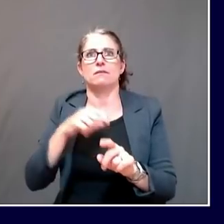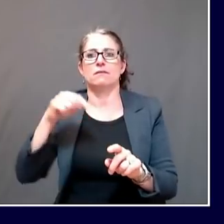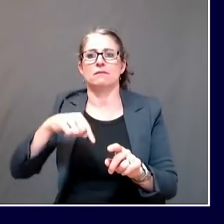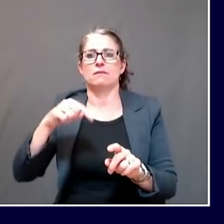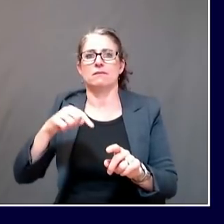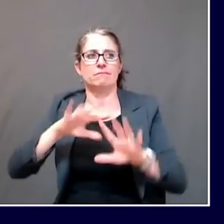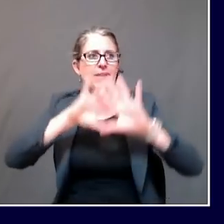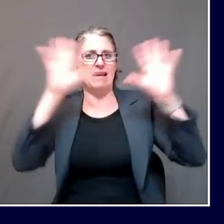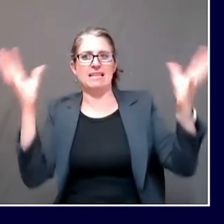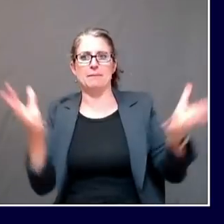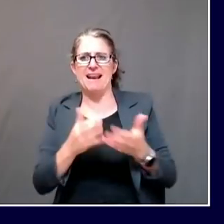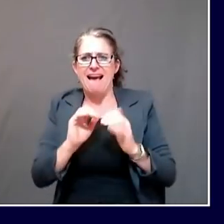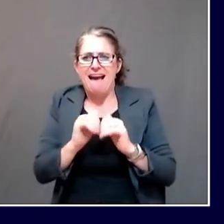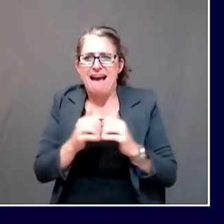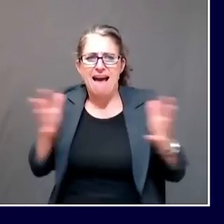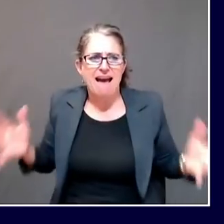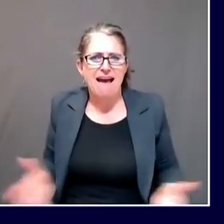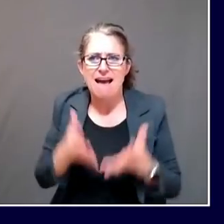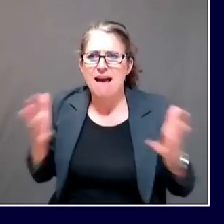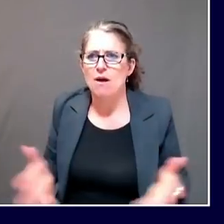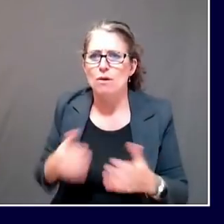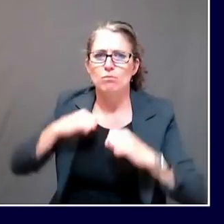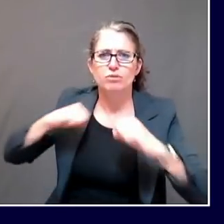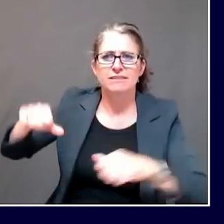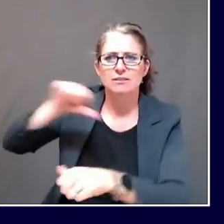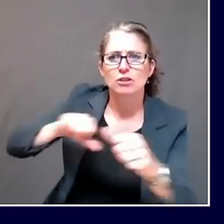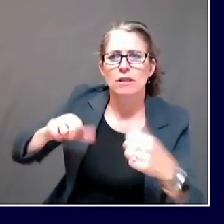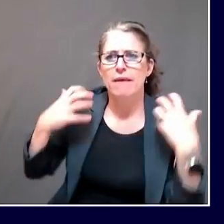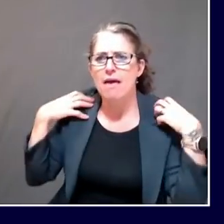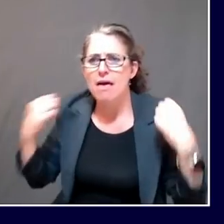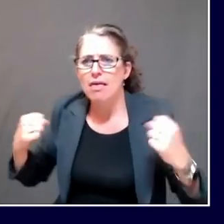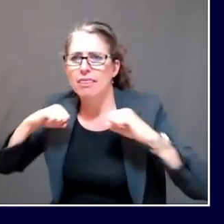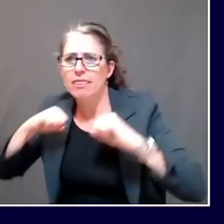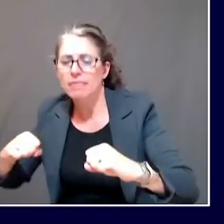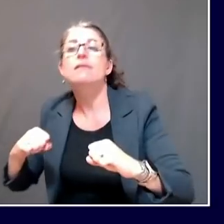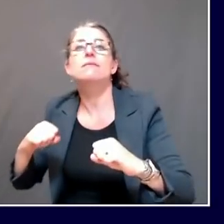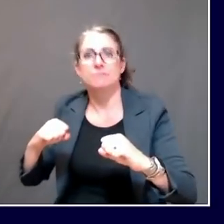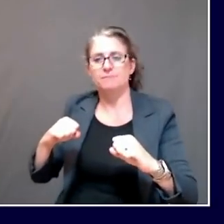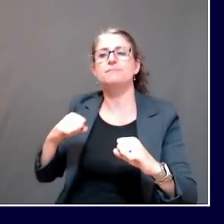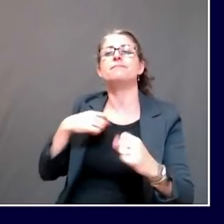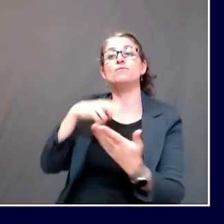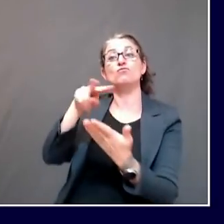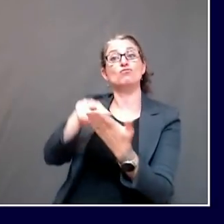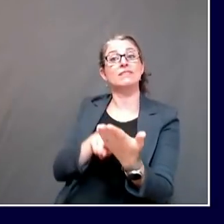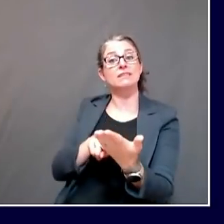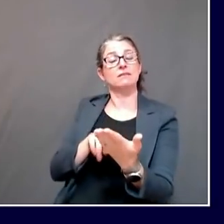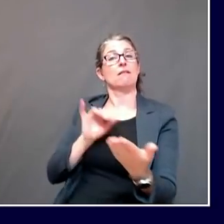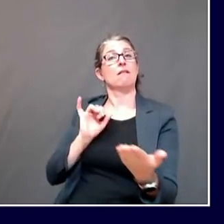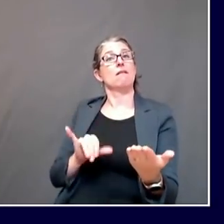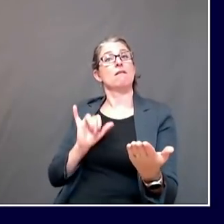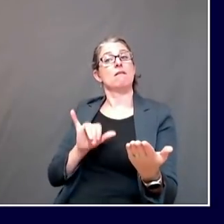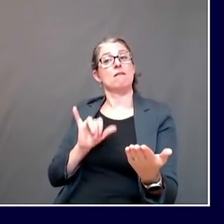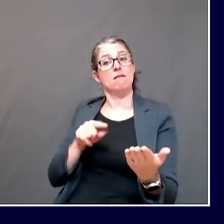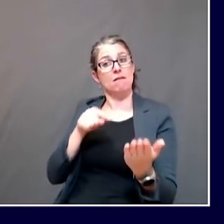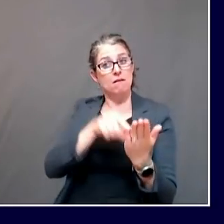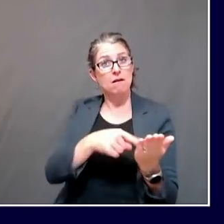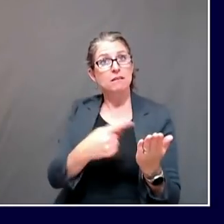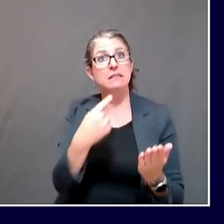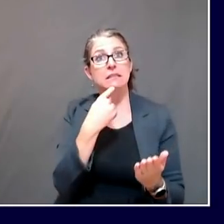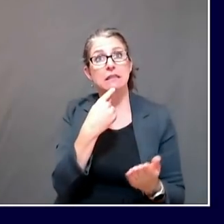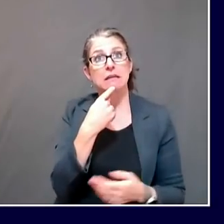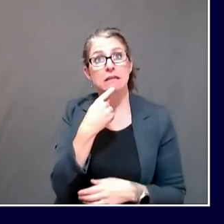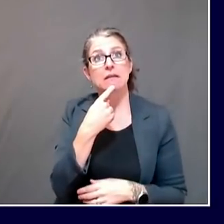we've been talking about for more than 6 months now, 7 of these leaders said, they wrote, "Our traditions lift up